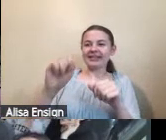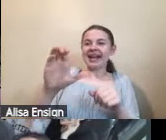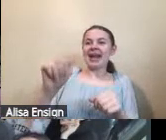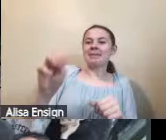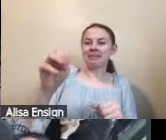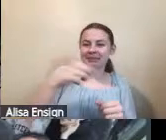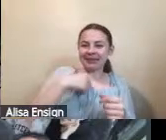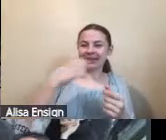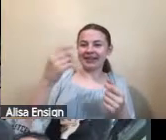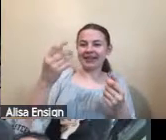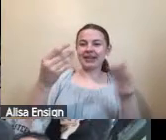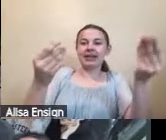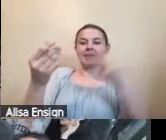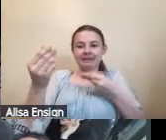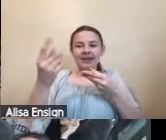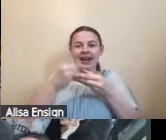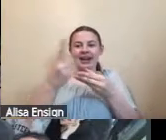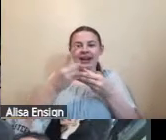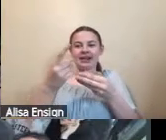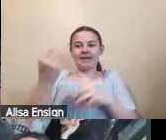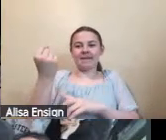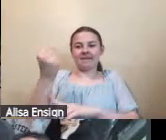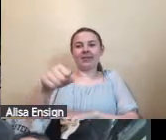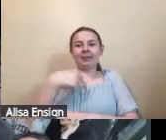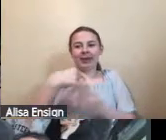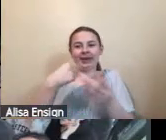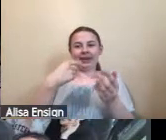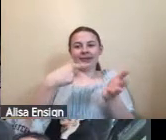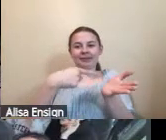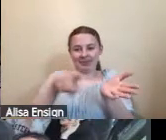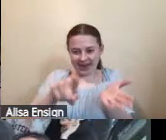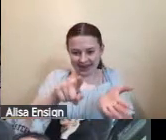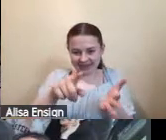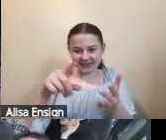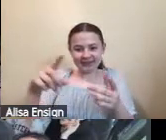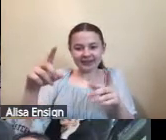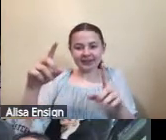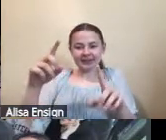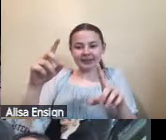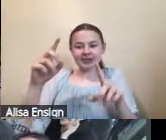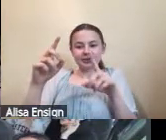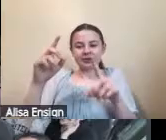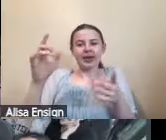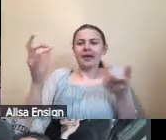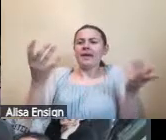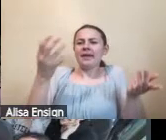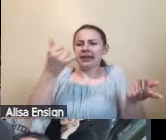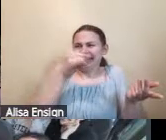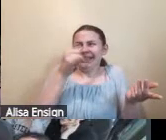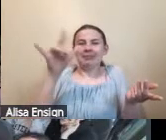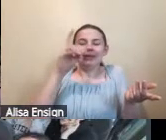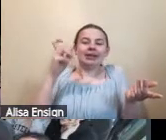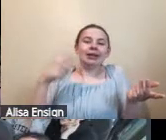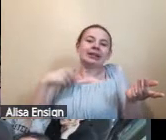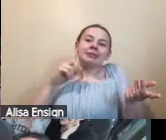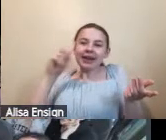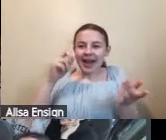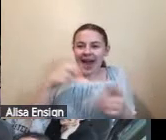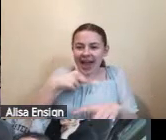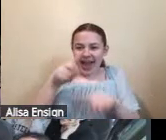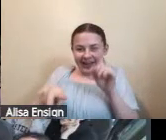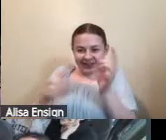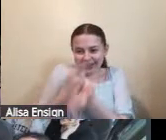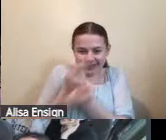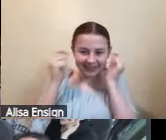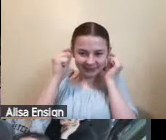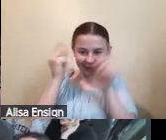guess, buy the AirPods, and he was trying to scam me. Like he kept putting them in my face, trying to force me to pay for these AirPods. But it's